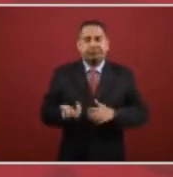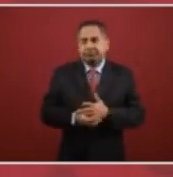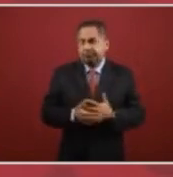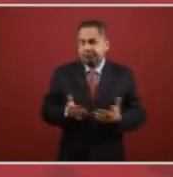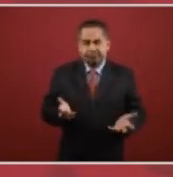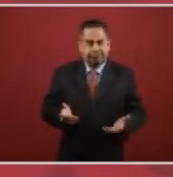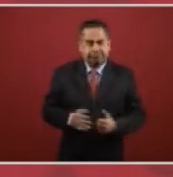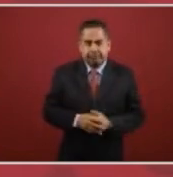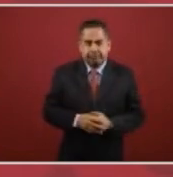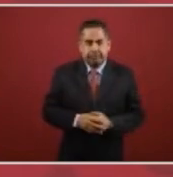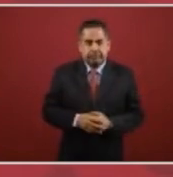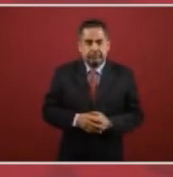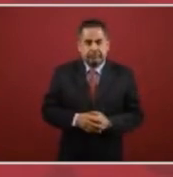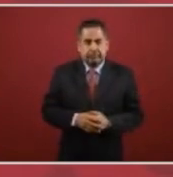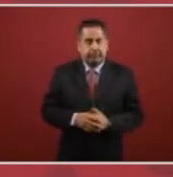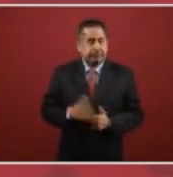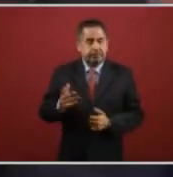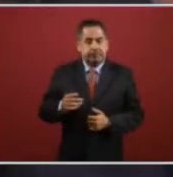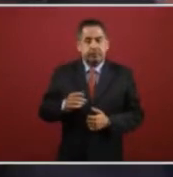Electricians.